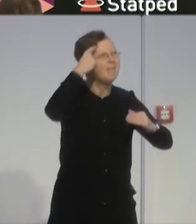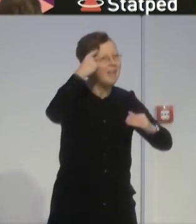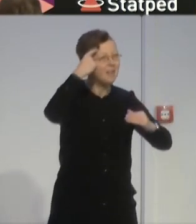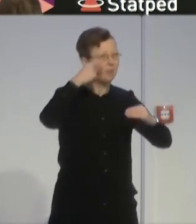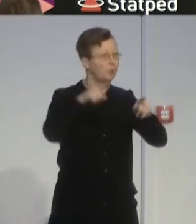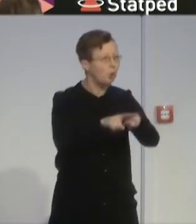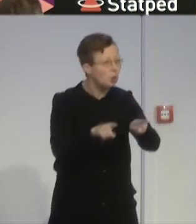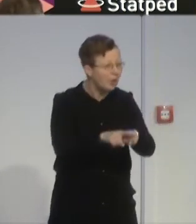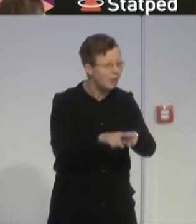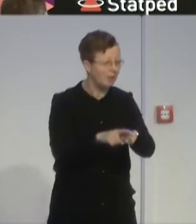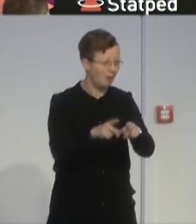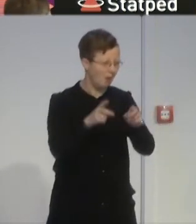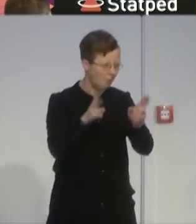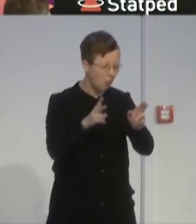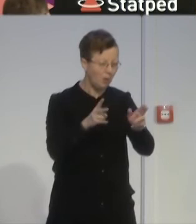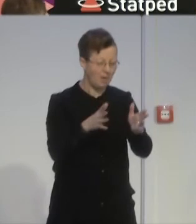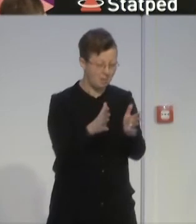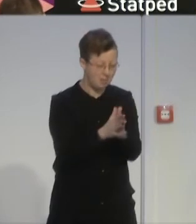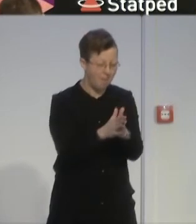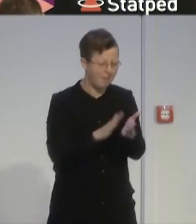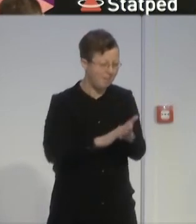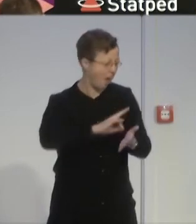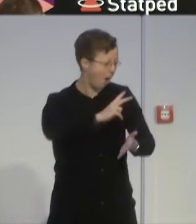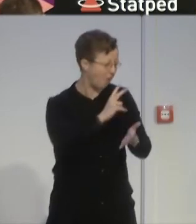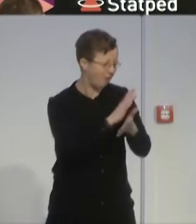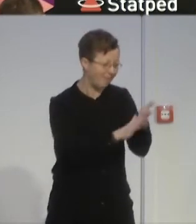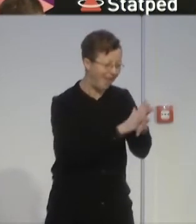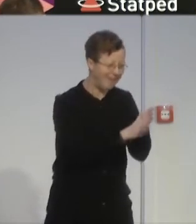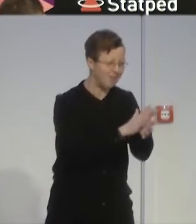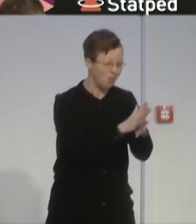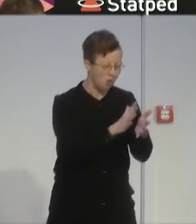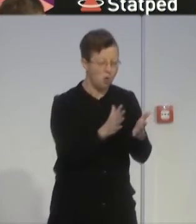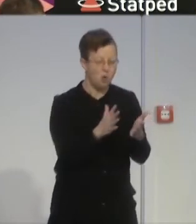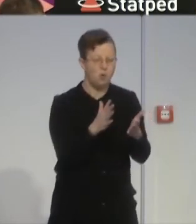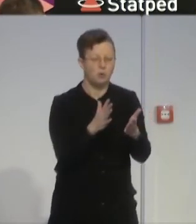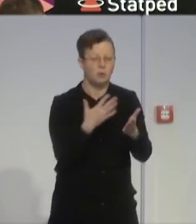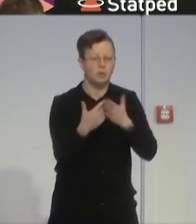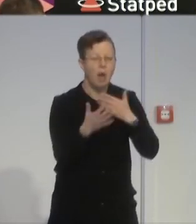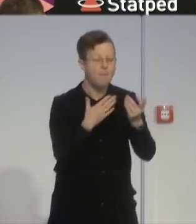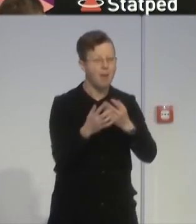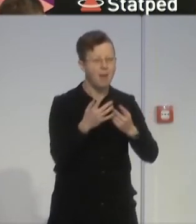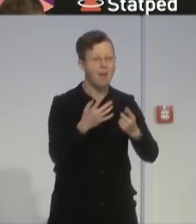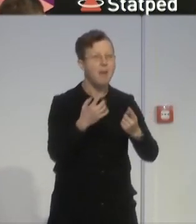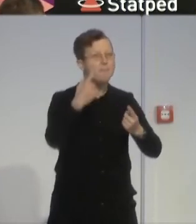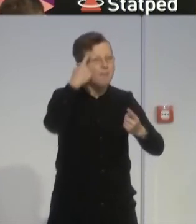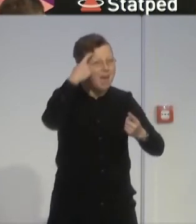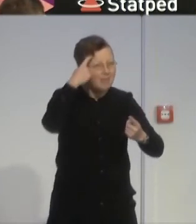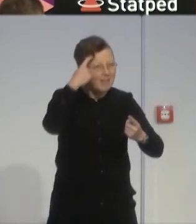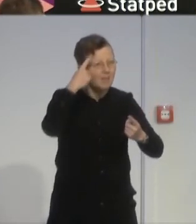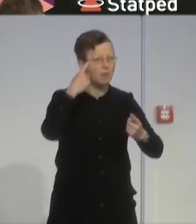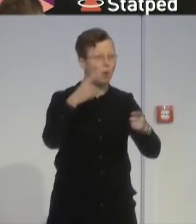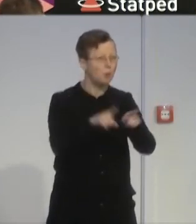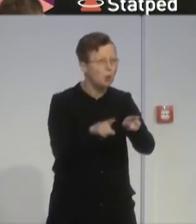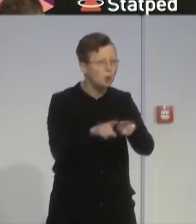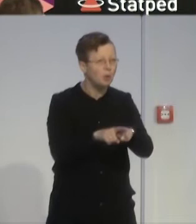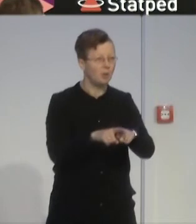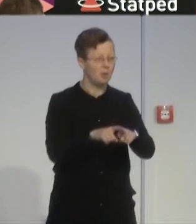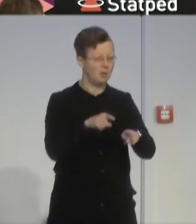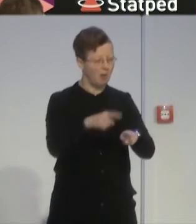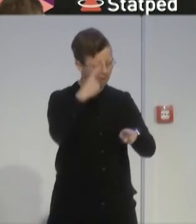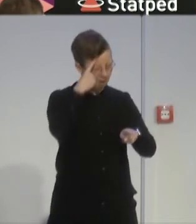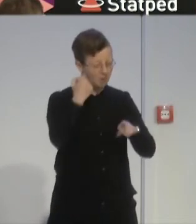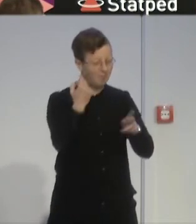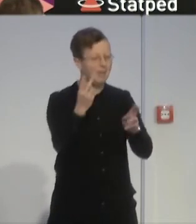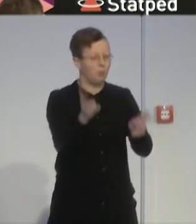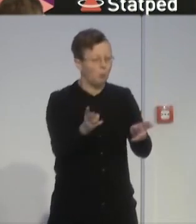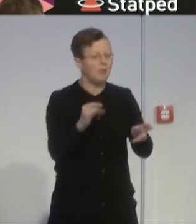in together with other signs to make meaning, or alone to make meaning of other things. It is something that can be